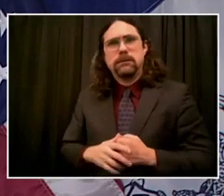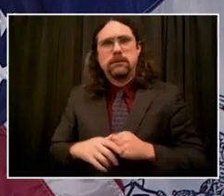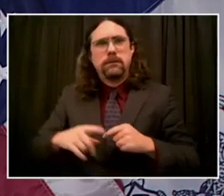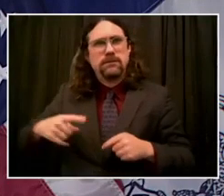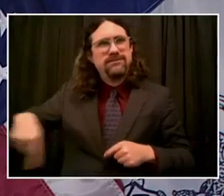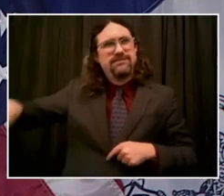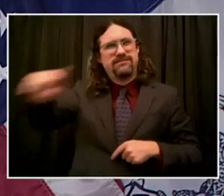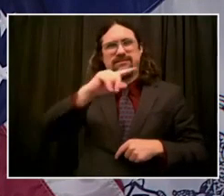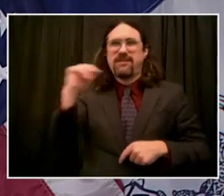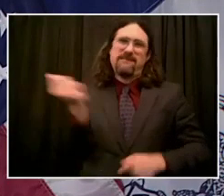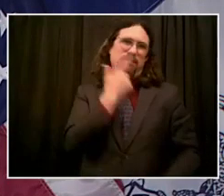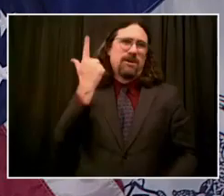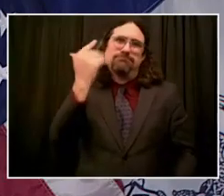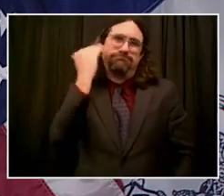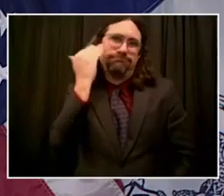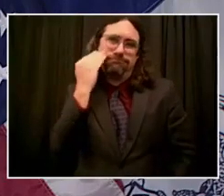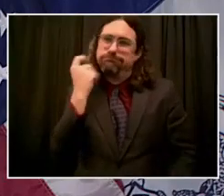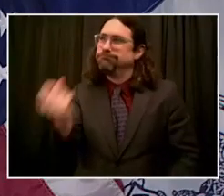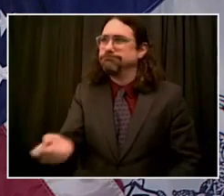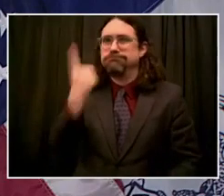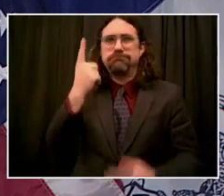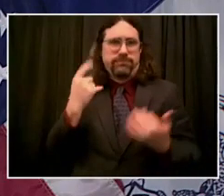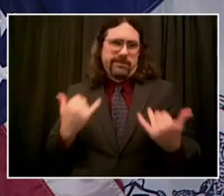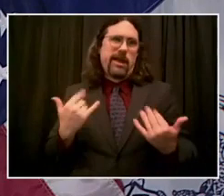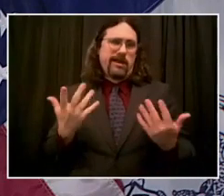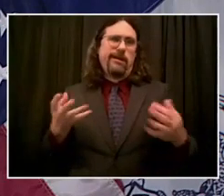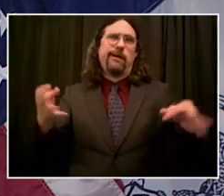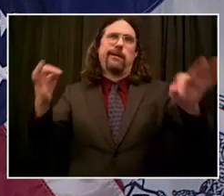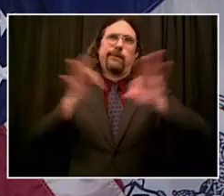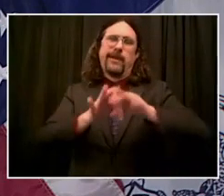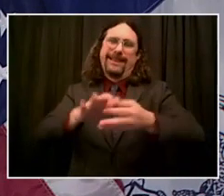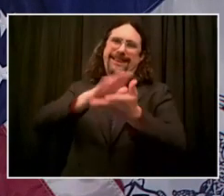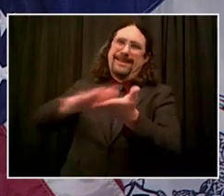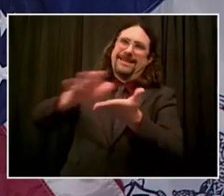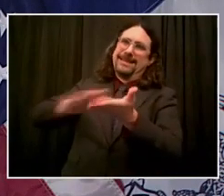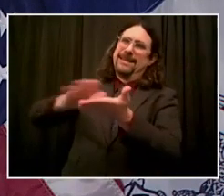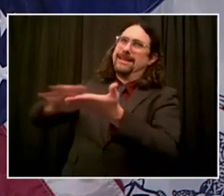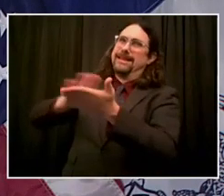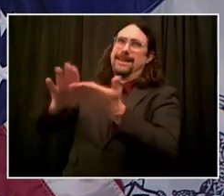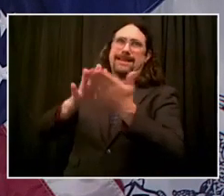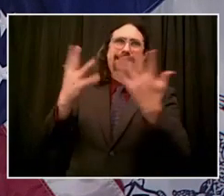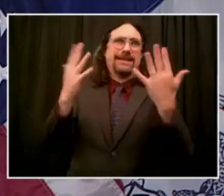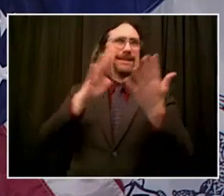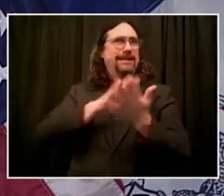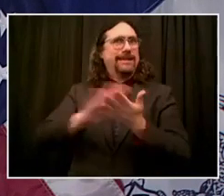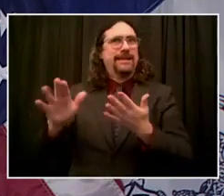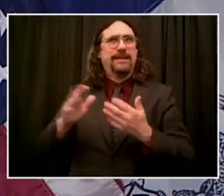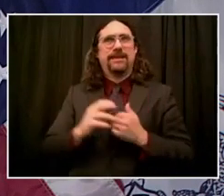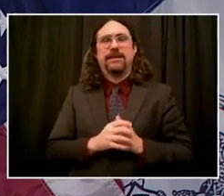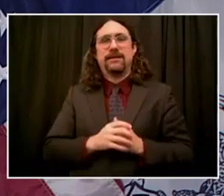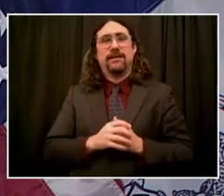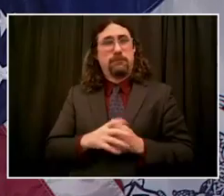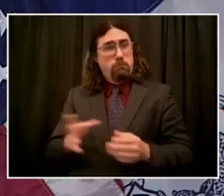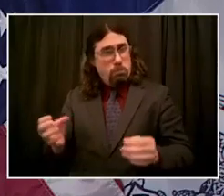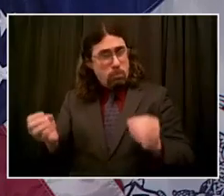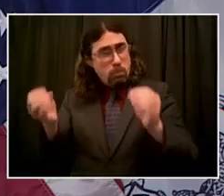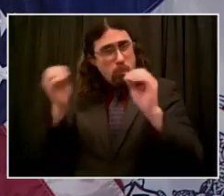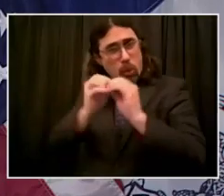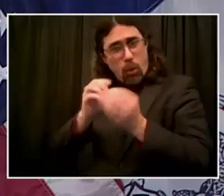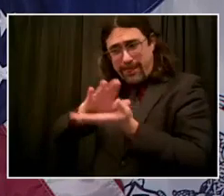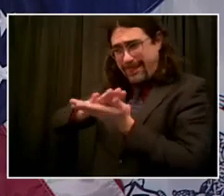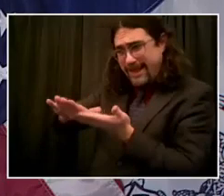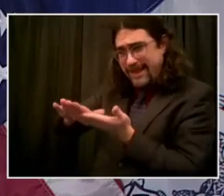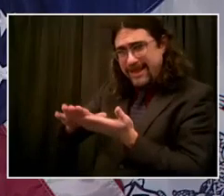today that the city will be doing, reaching out to these businesses. And then on the expansion of testing, absolutely. We are working our